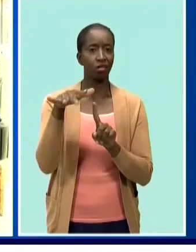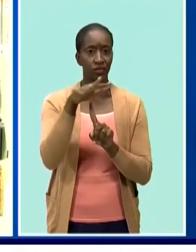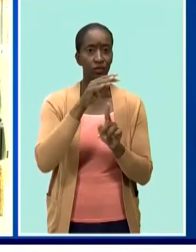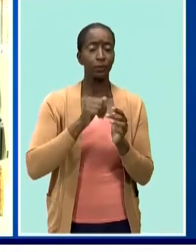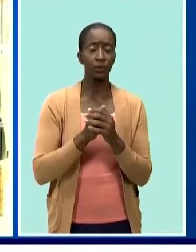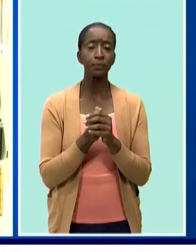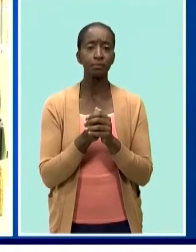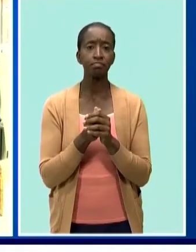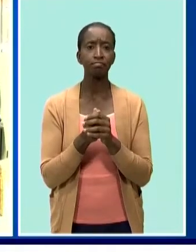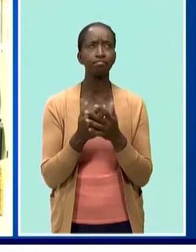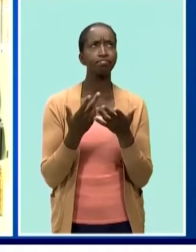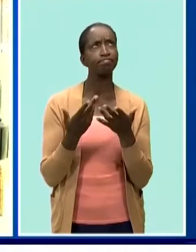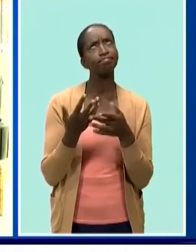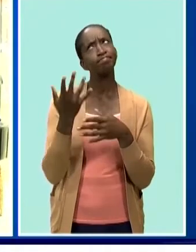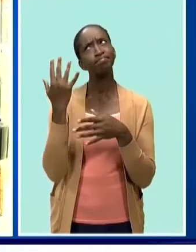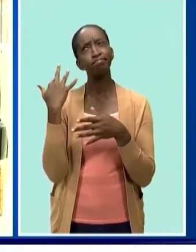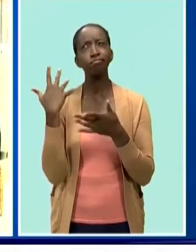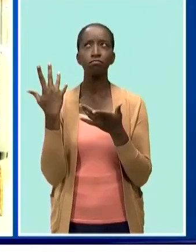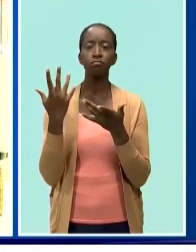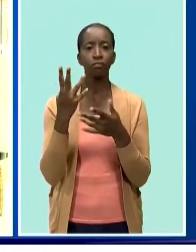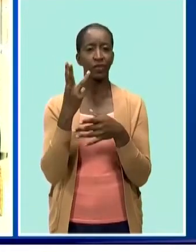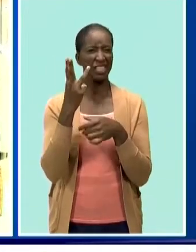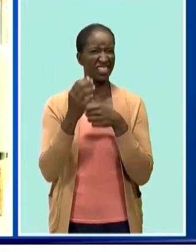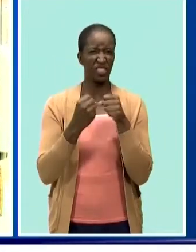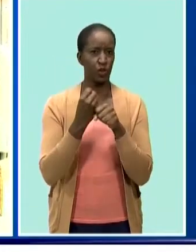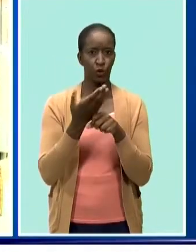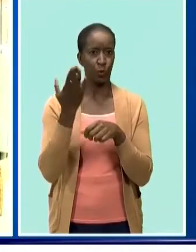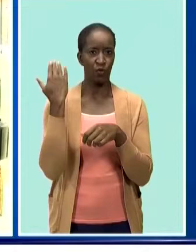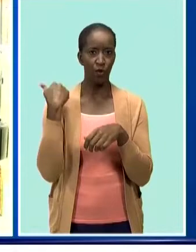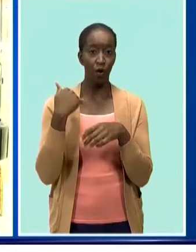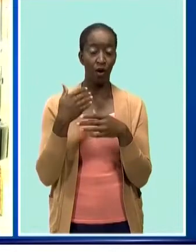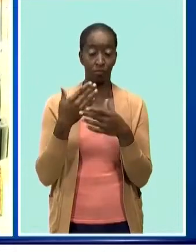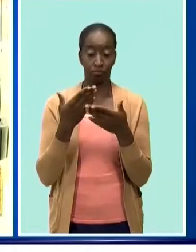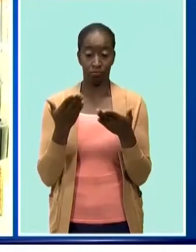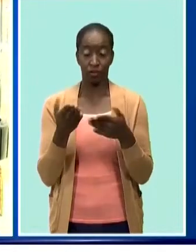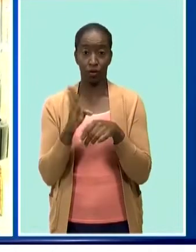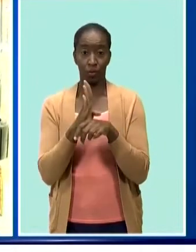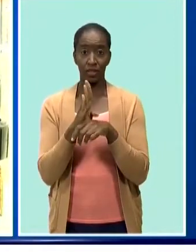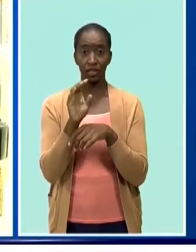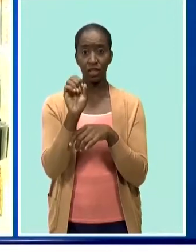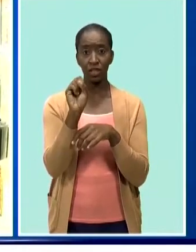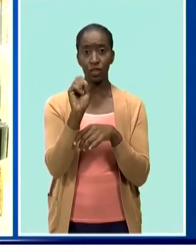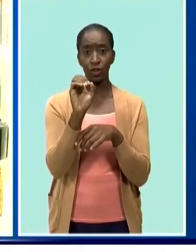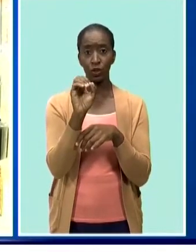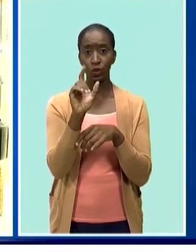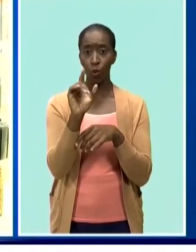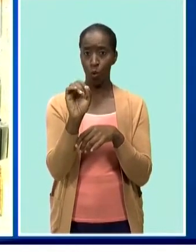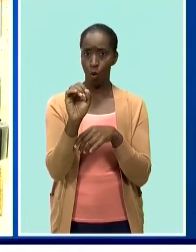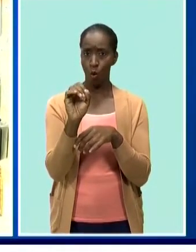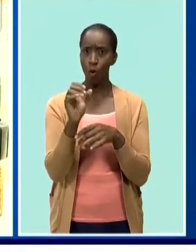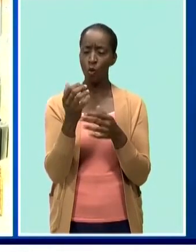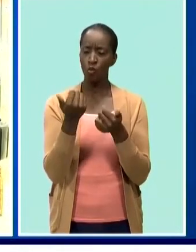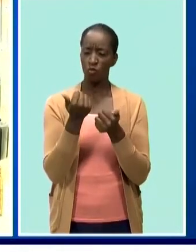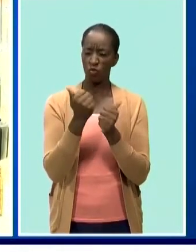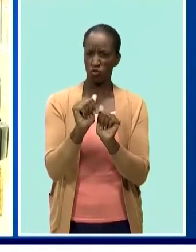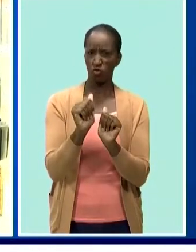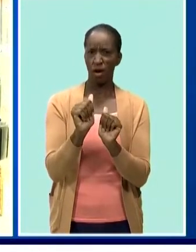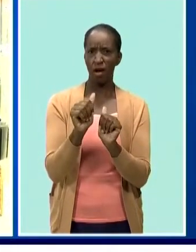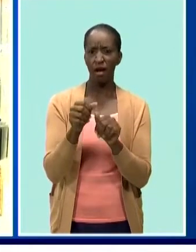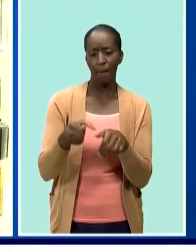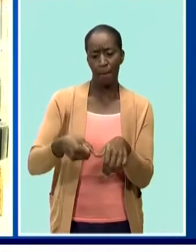ago, about 6 years ago in fact, Solo led the way in trying to reduce single-use plastic bag